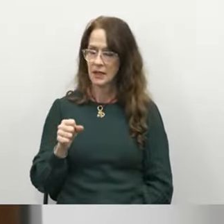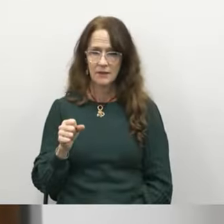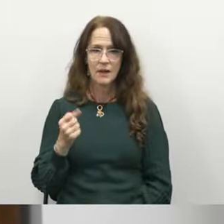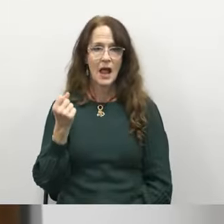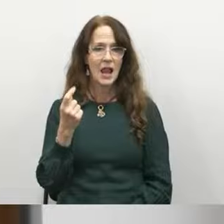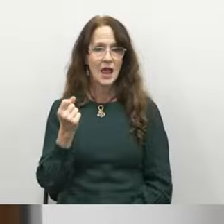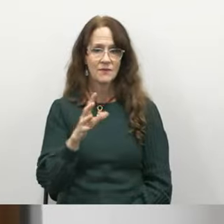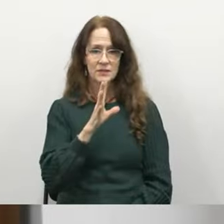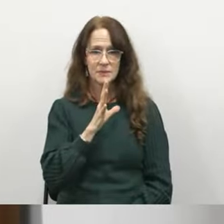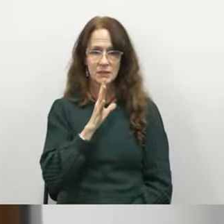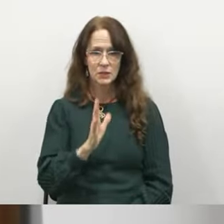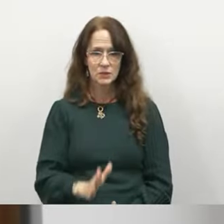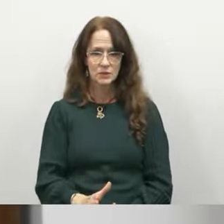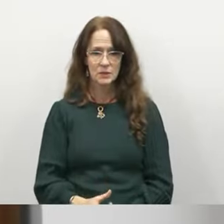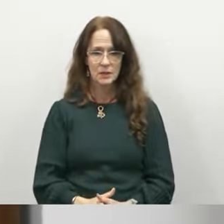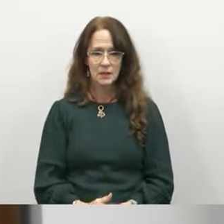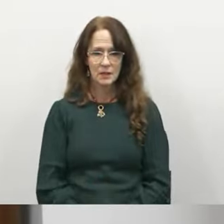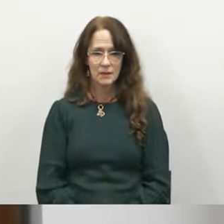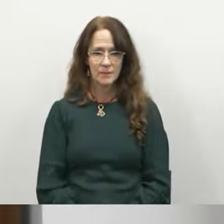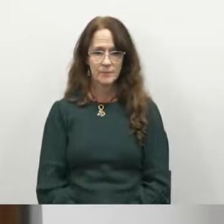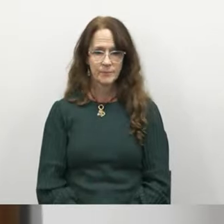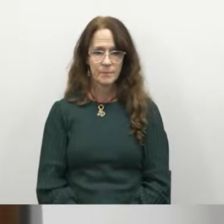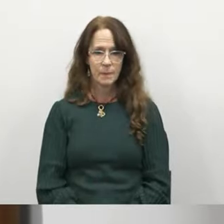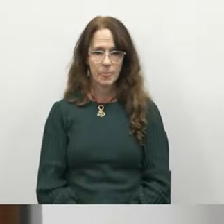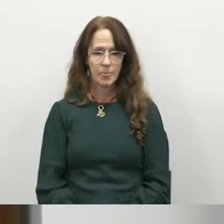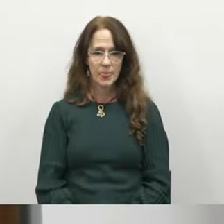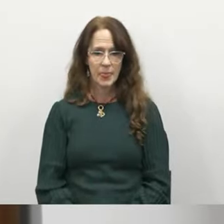11 speakers. Okay, thank you.